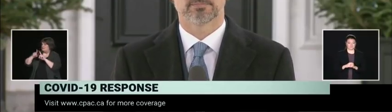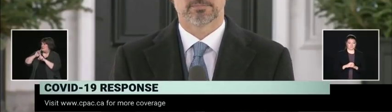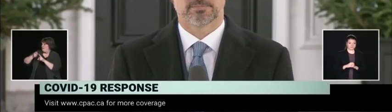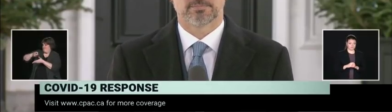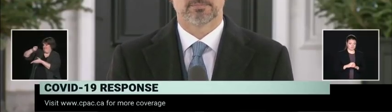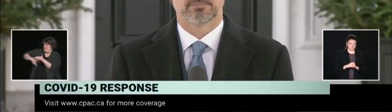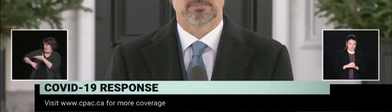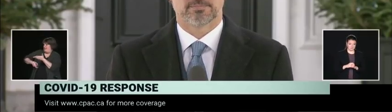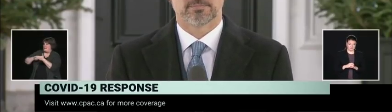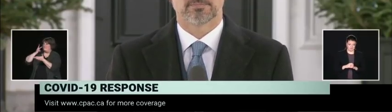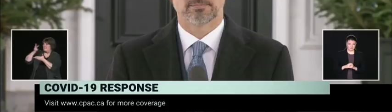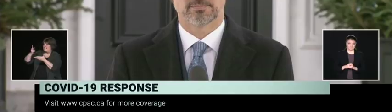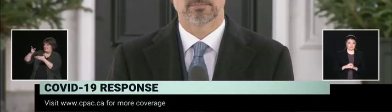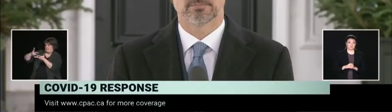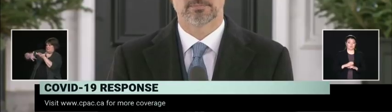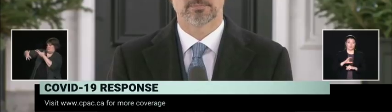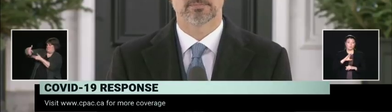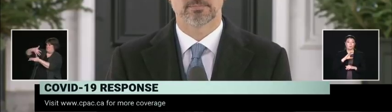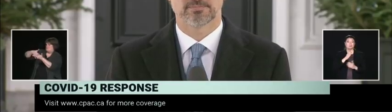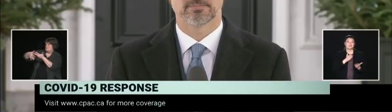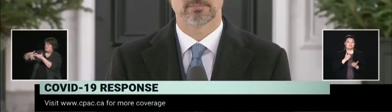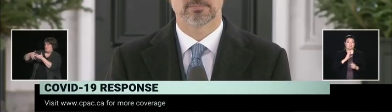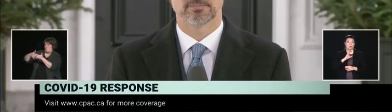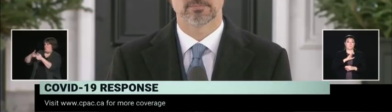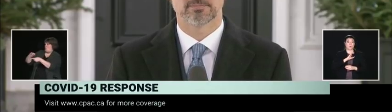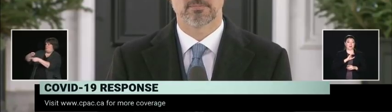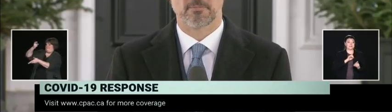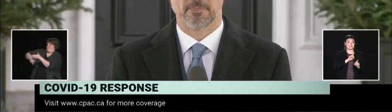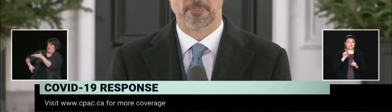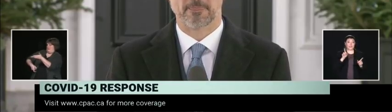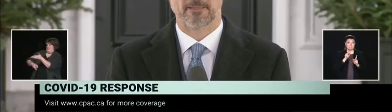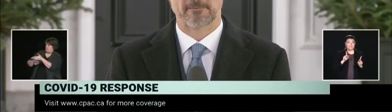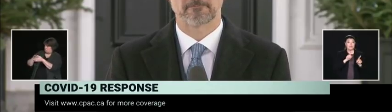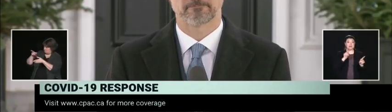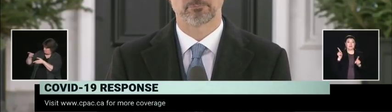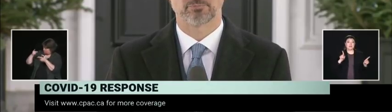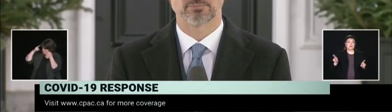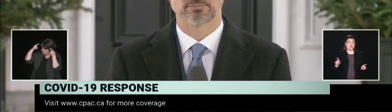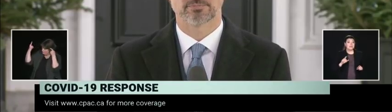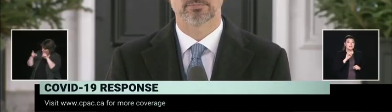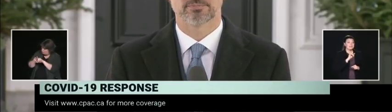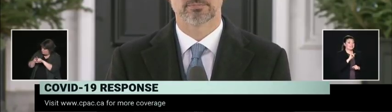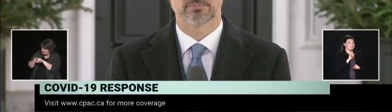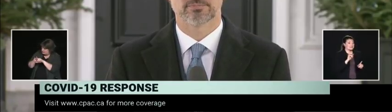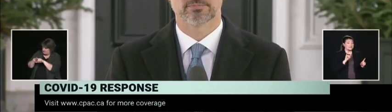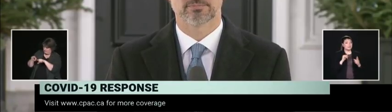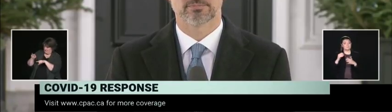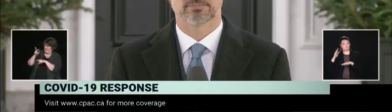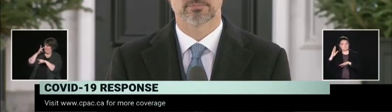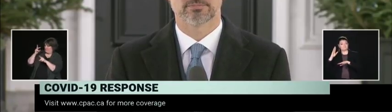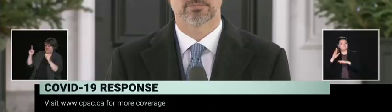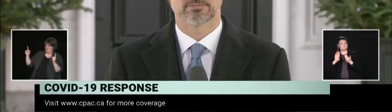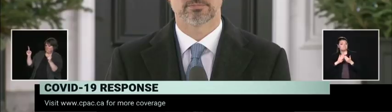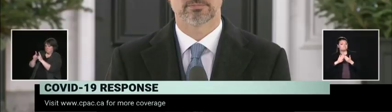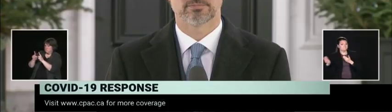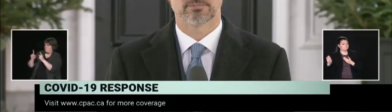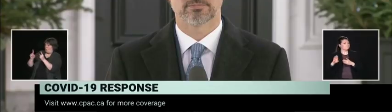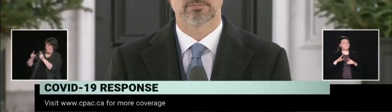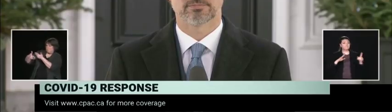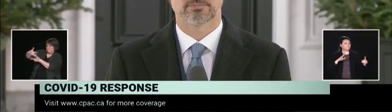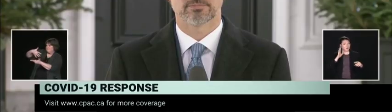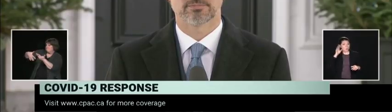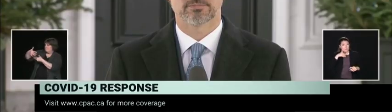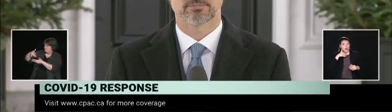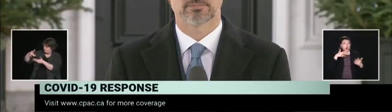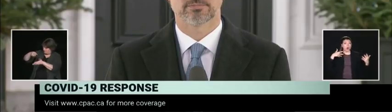and charges to people who are not obeying physical distancing measures. Do you support fining individuals who are not following social distancing